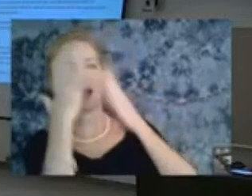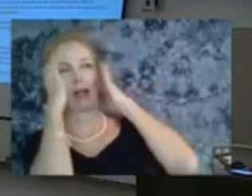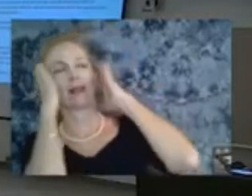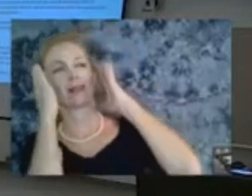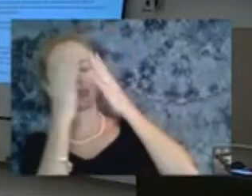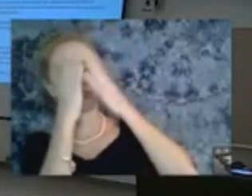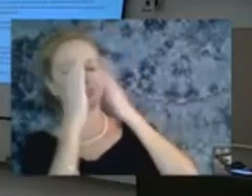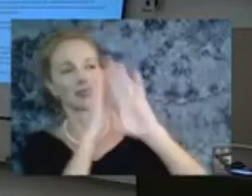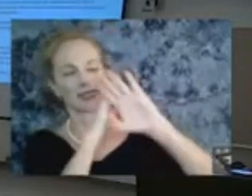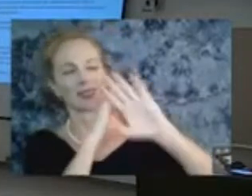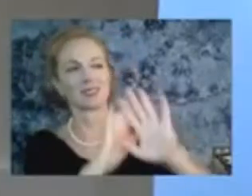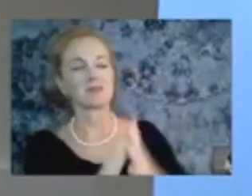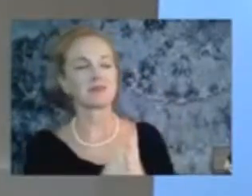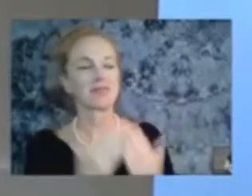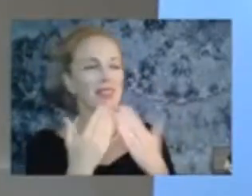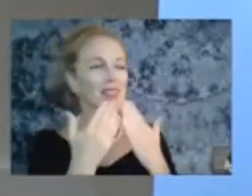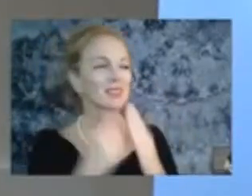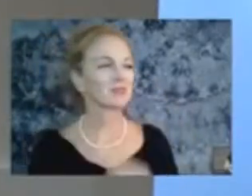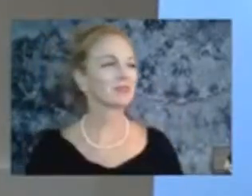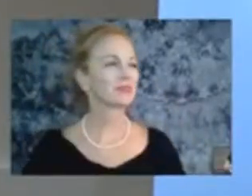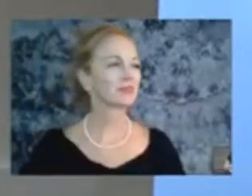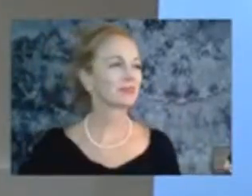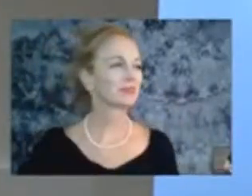Thank you. I'm